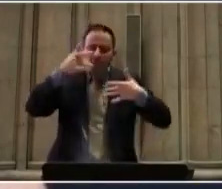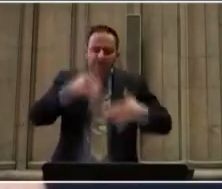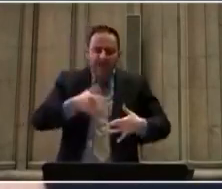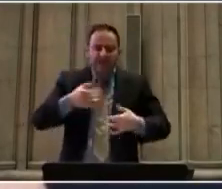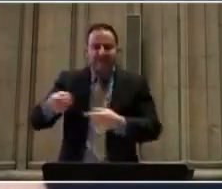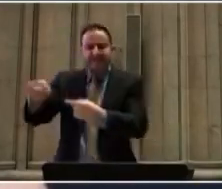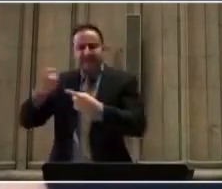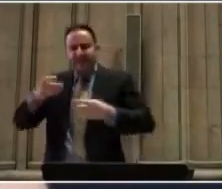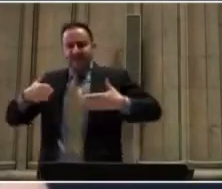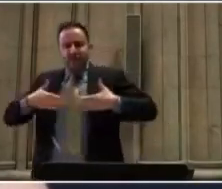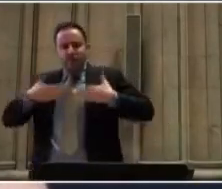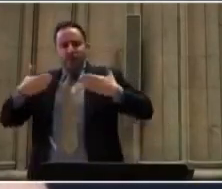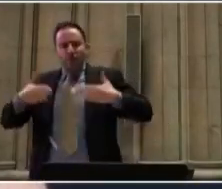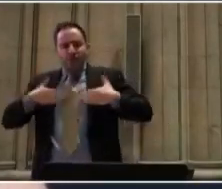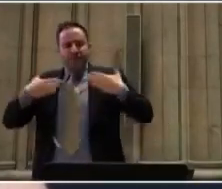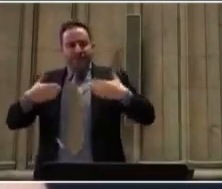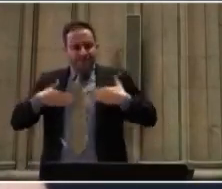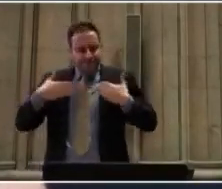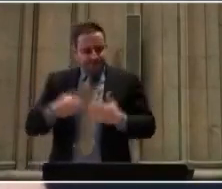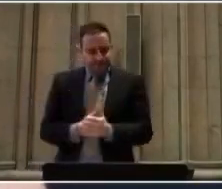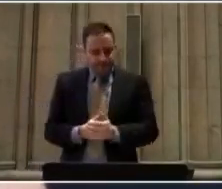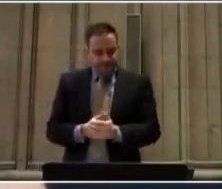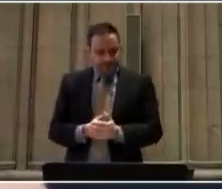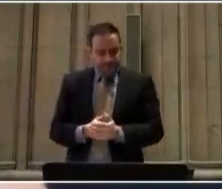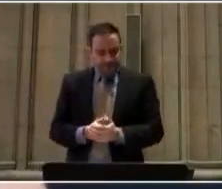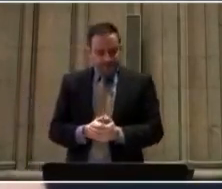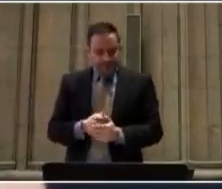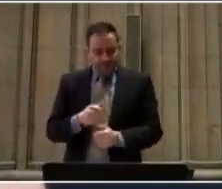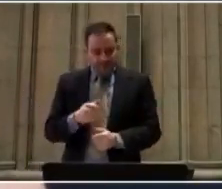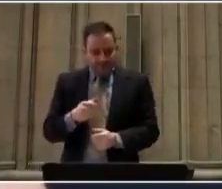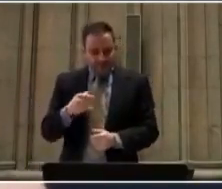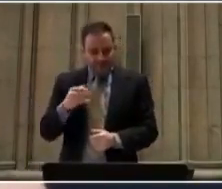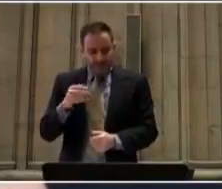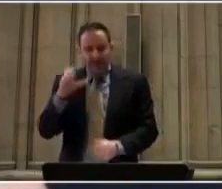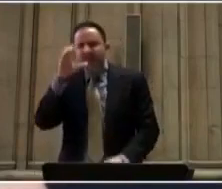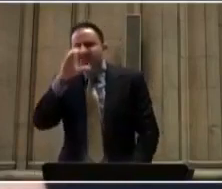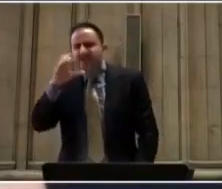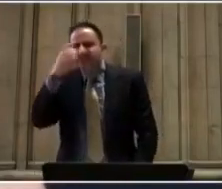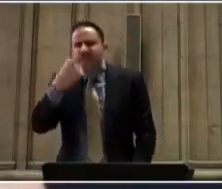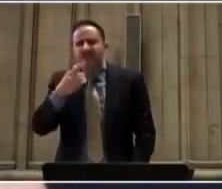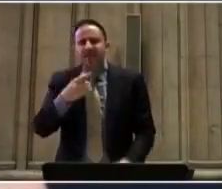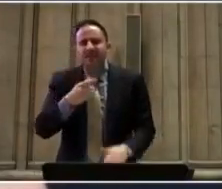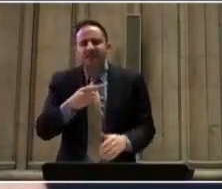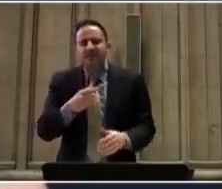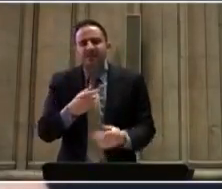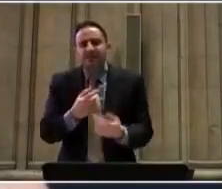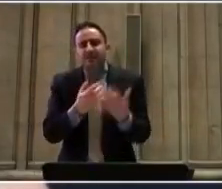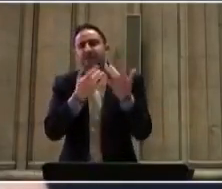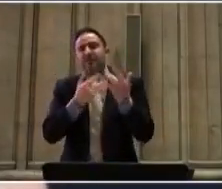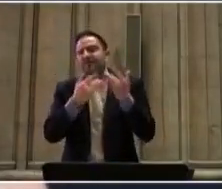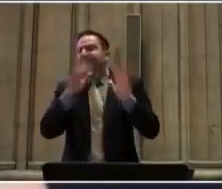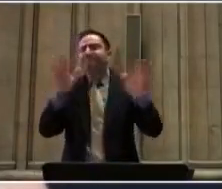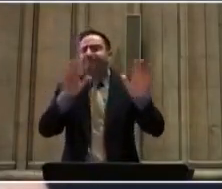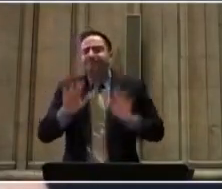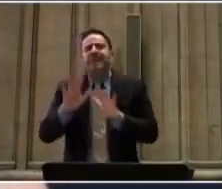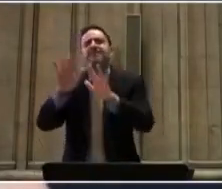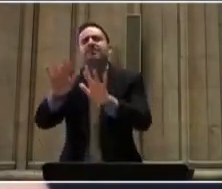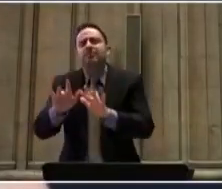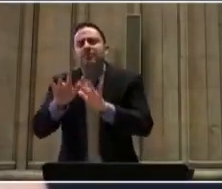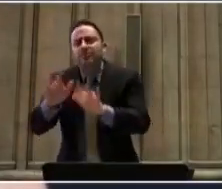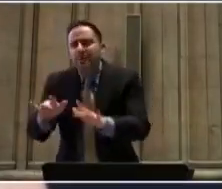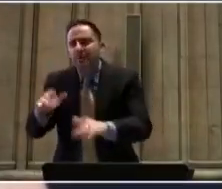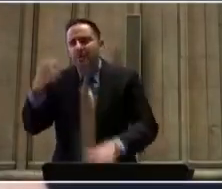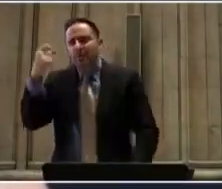joy. Grant that we may not so much seek to be consoled as to console, to be understood as